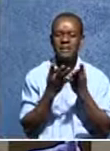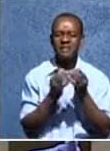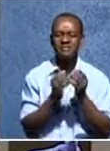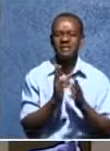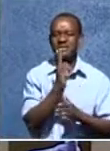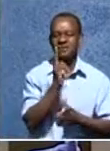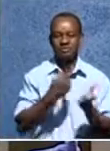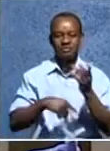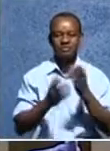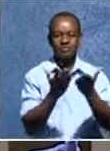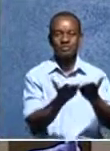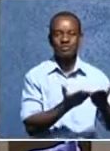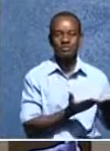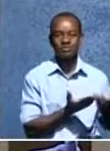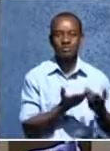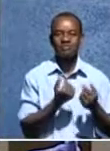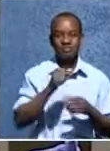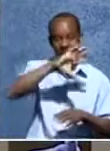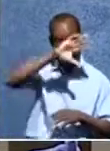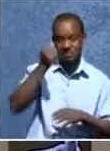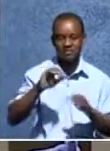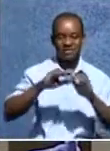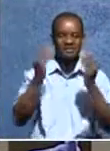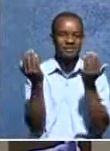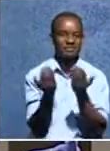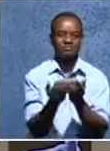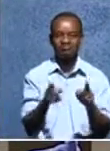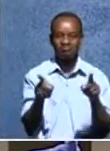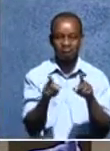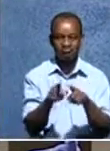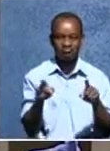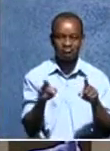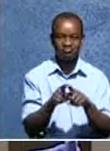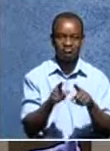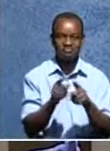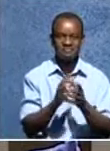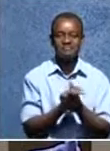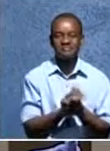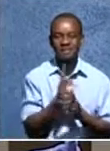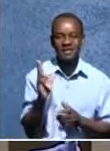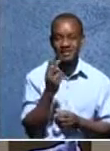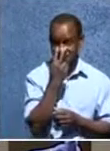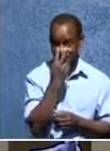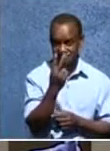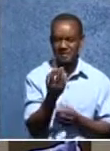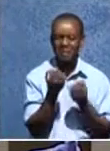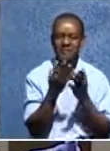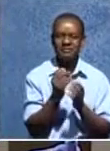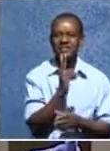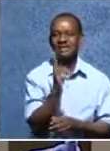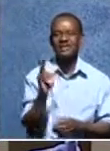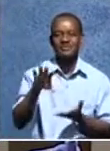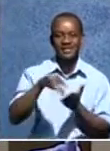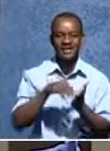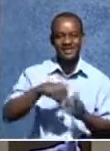year from Africa and abroad. The past festive season, fresh in the minds of many, witnessed an influx of tourists to Namibia.